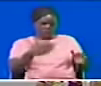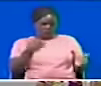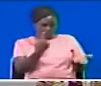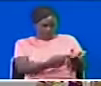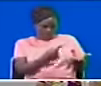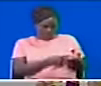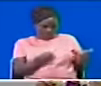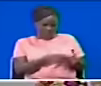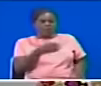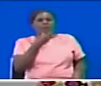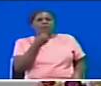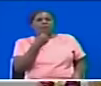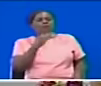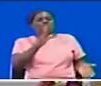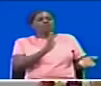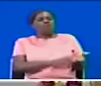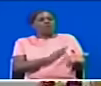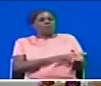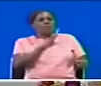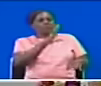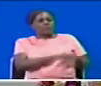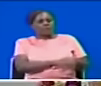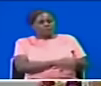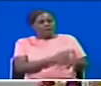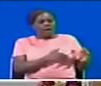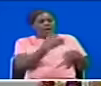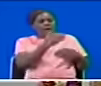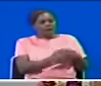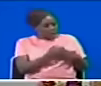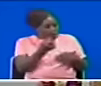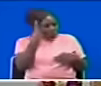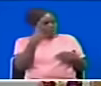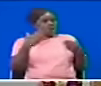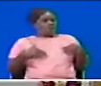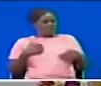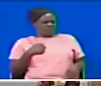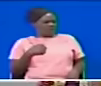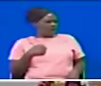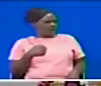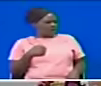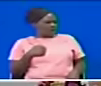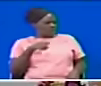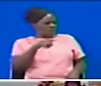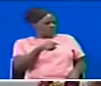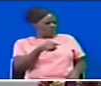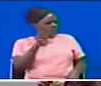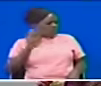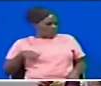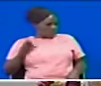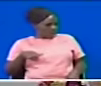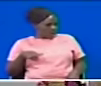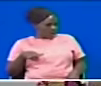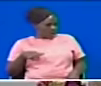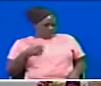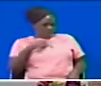like a man, the comments you just receive, immediately you realize even people feel you are a woman, they